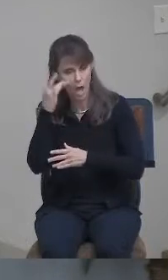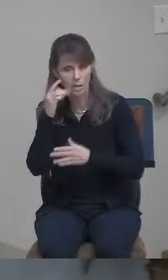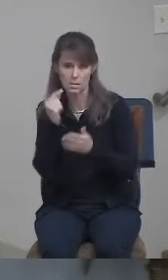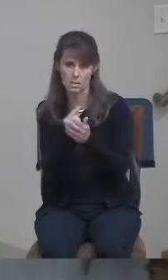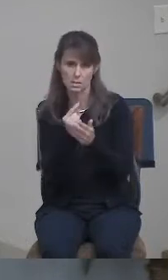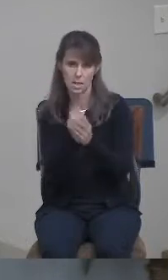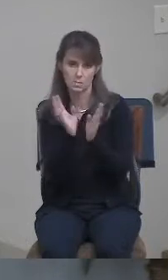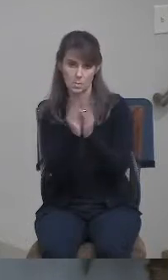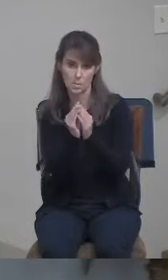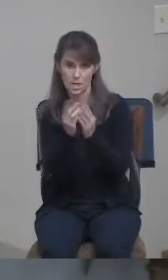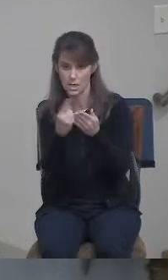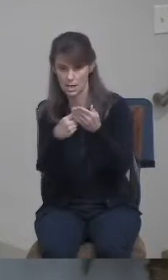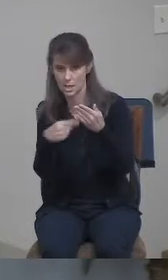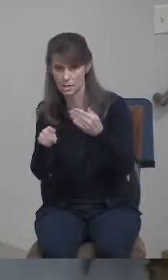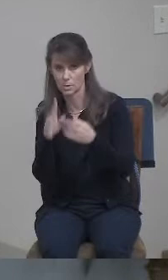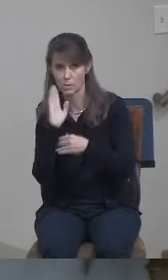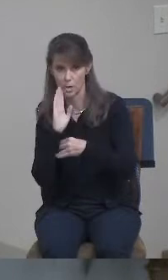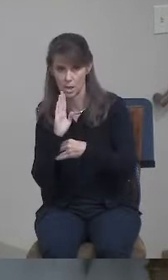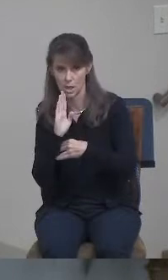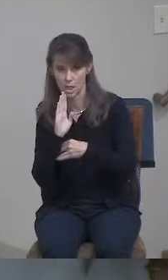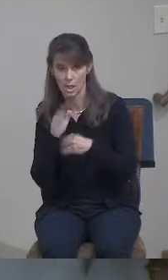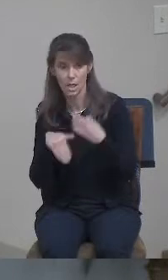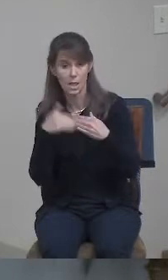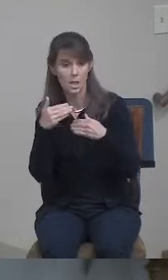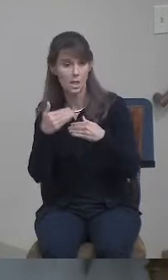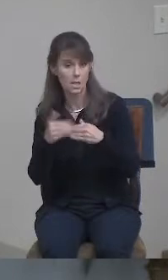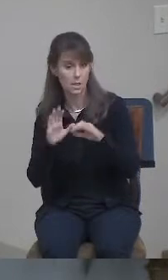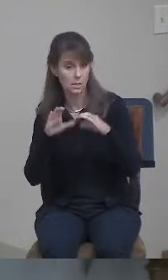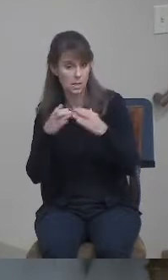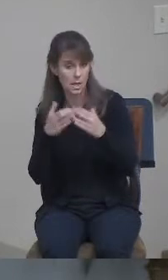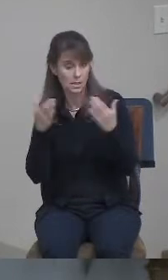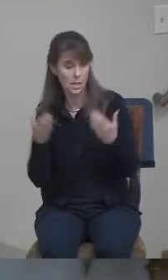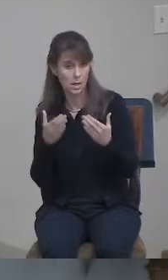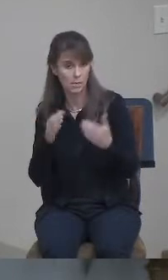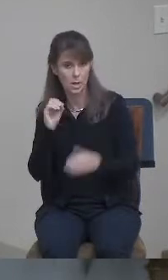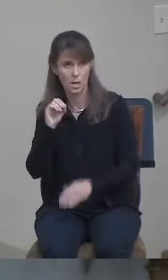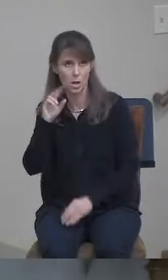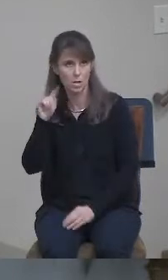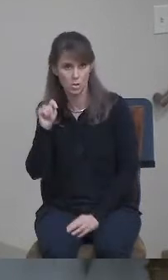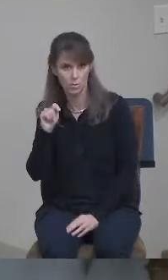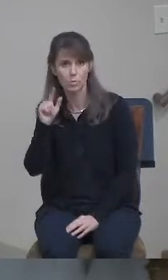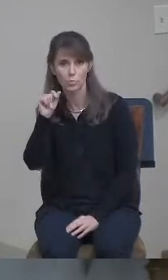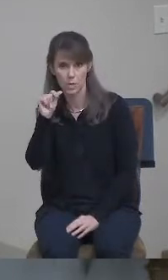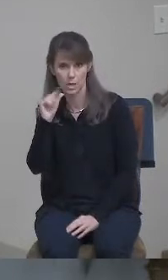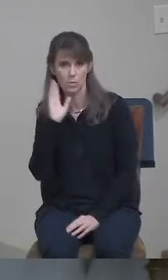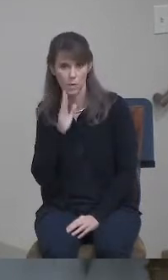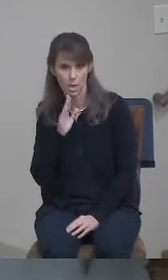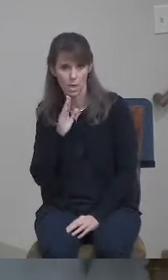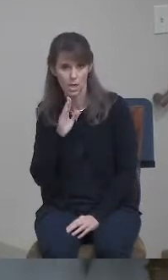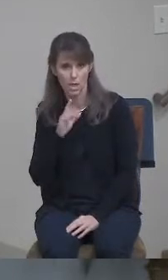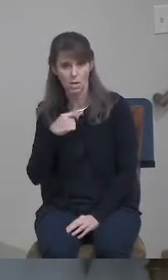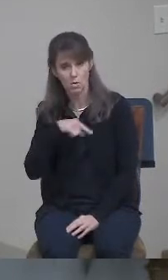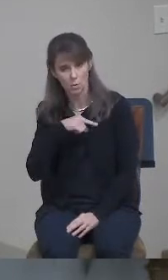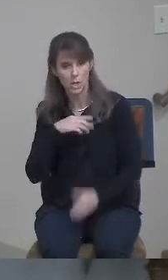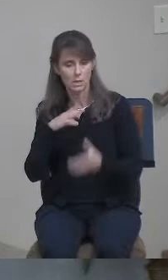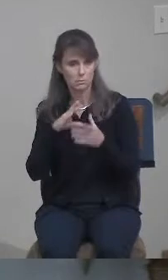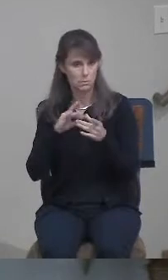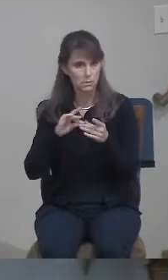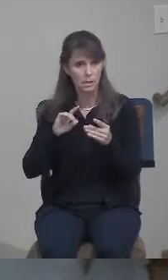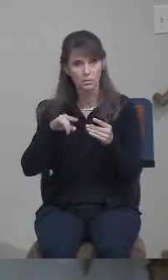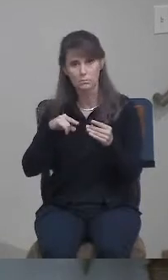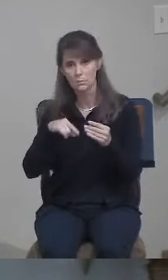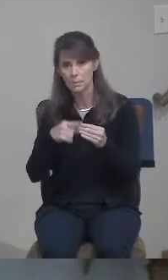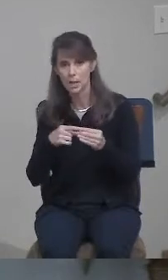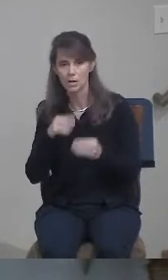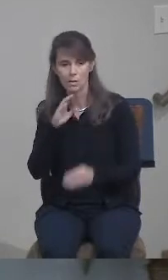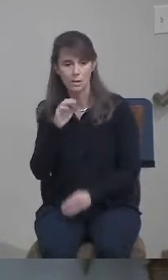2 weeks from tonight, which will be October the 20th, I believe. And we will talk about Barton W. Stone and Alexander